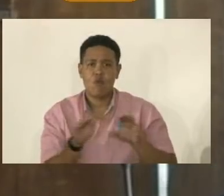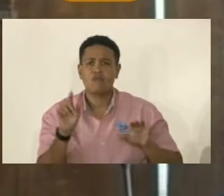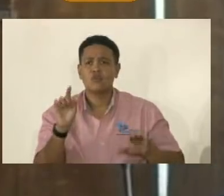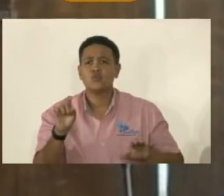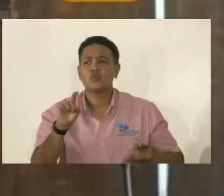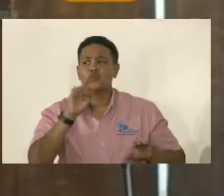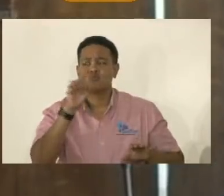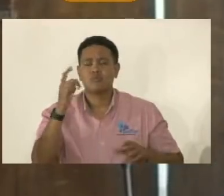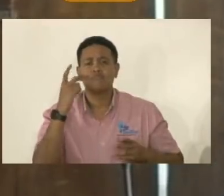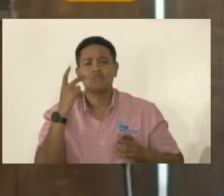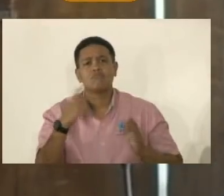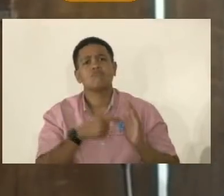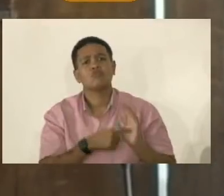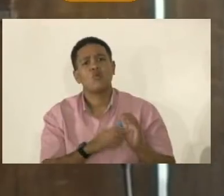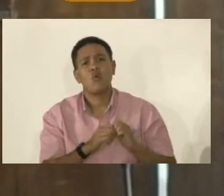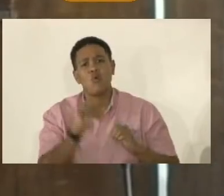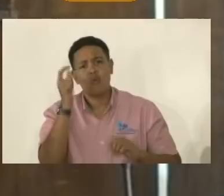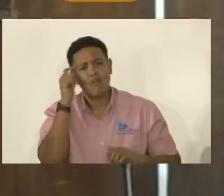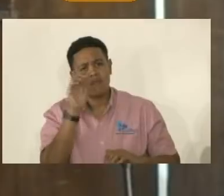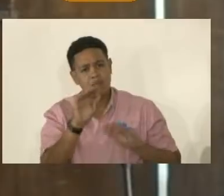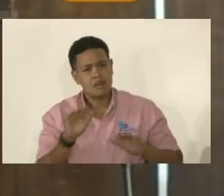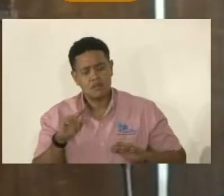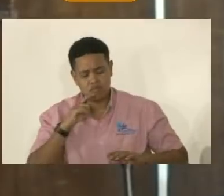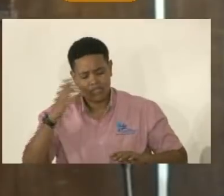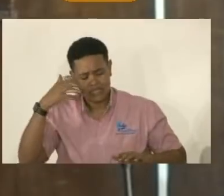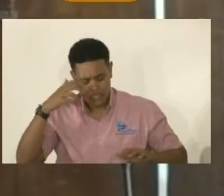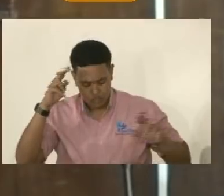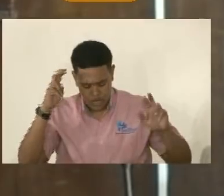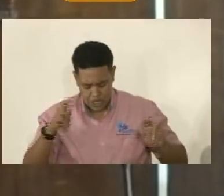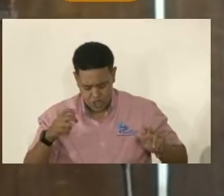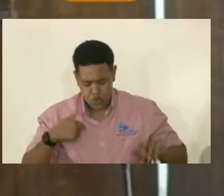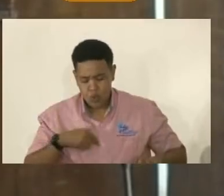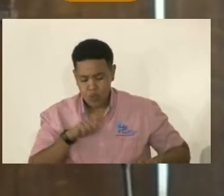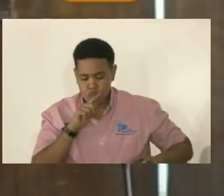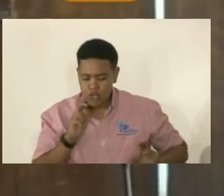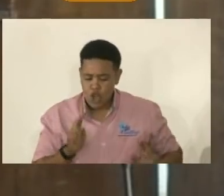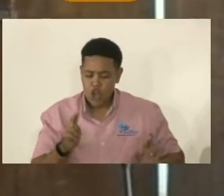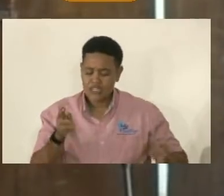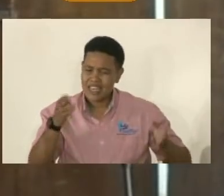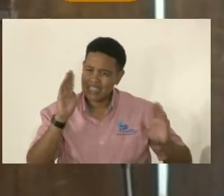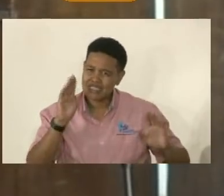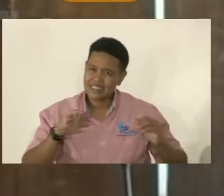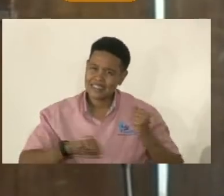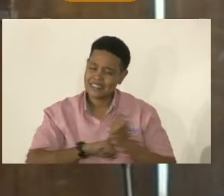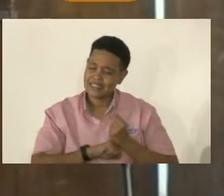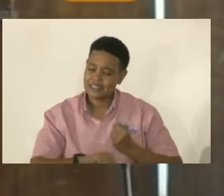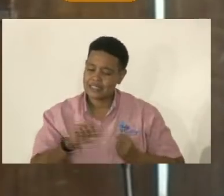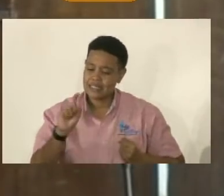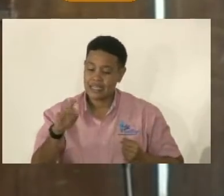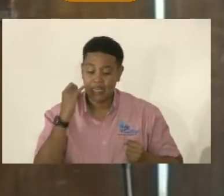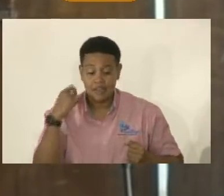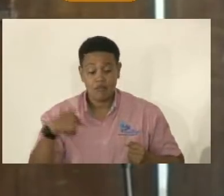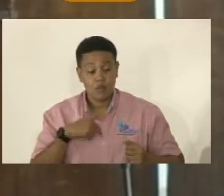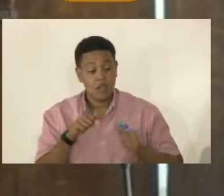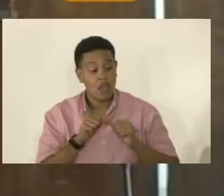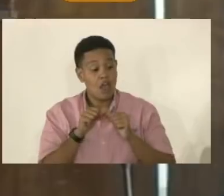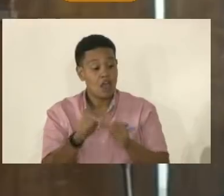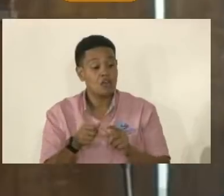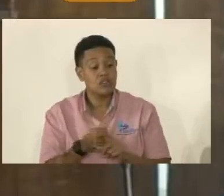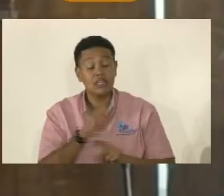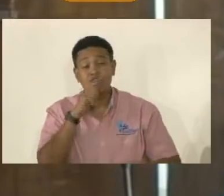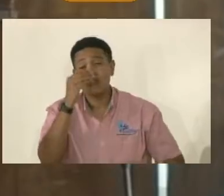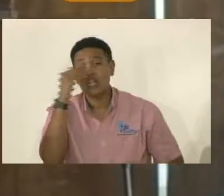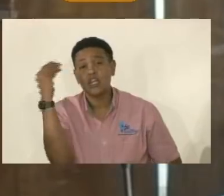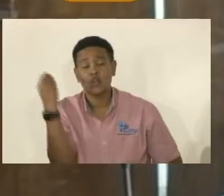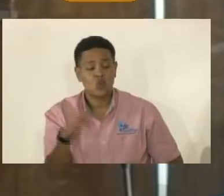be an indication to governments that there are serious issues that need urgent attention. If we continue to